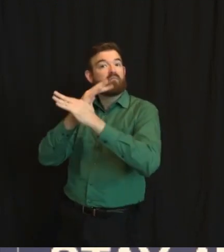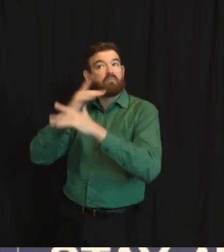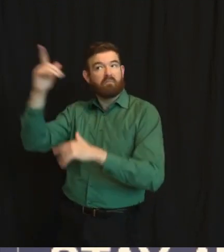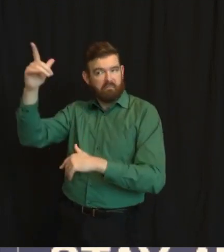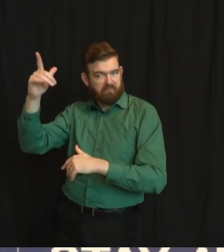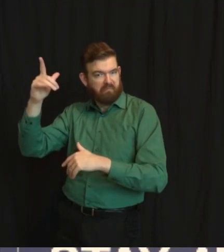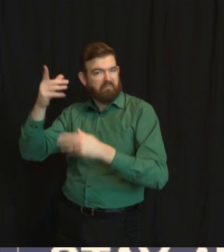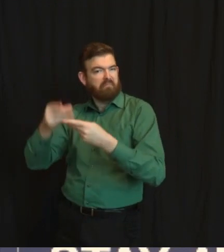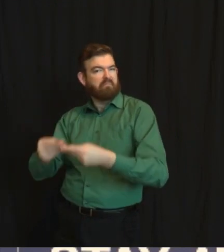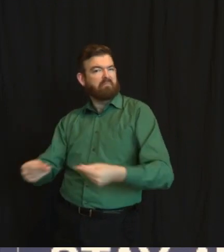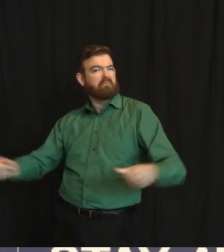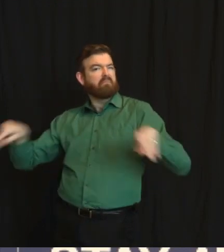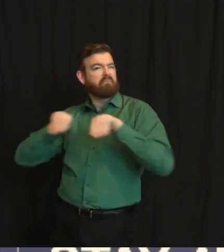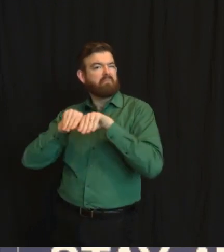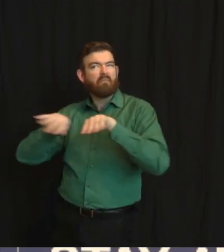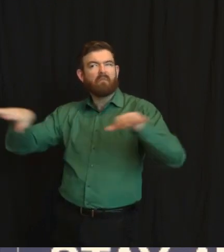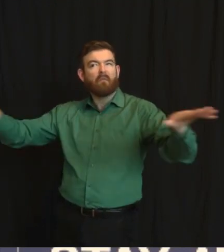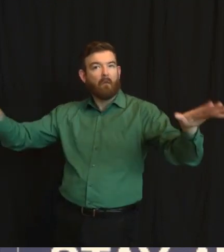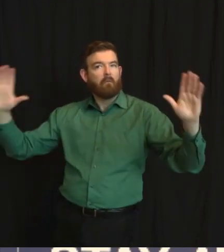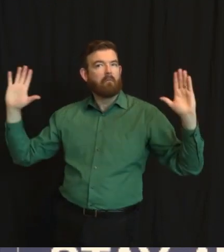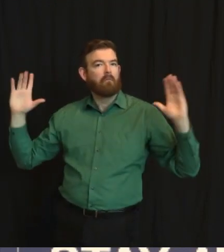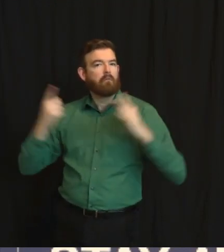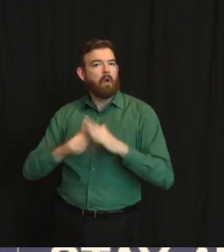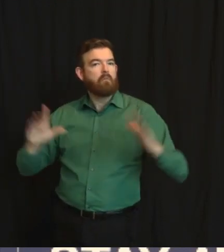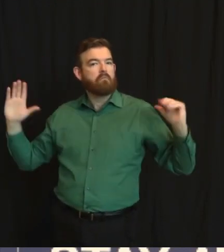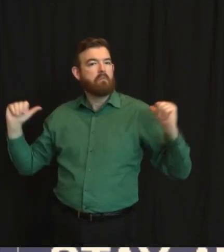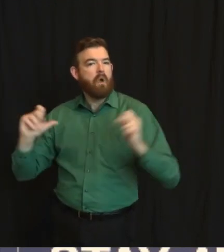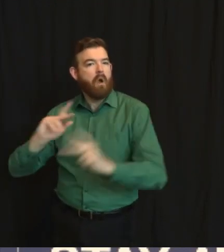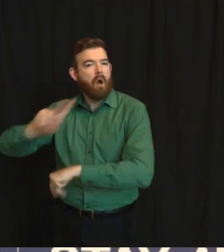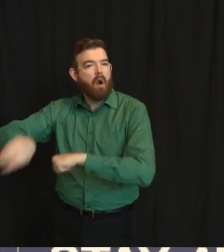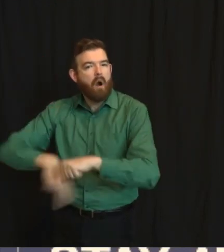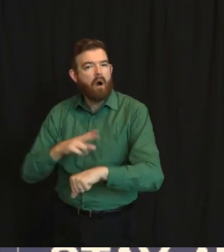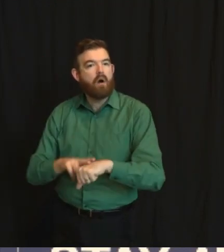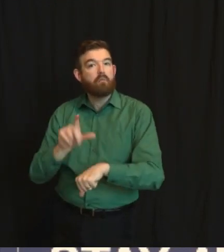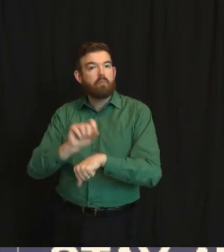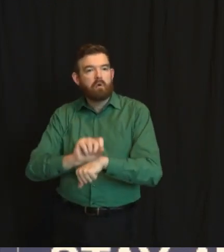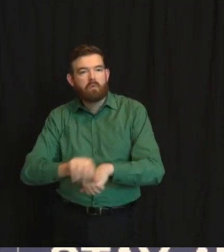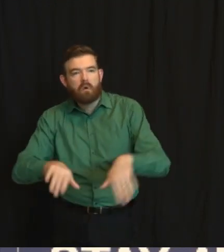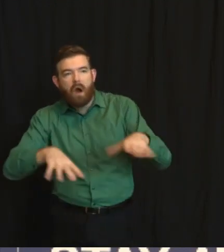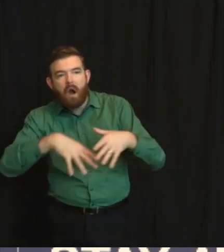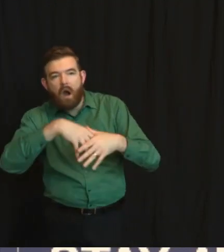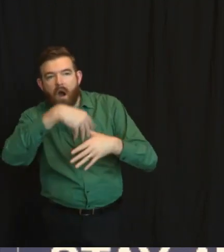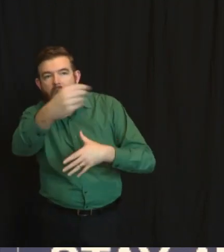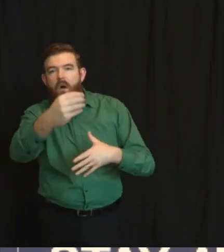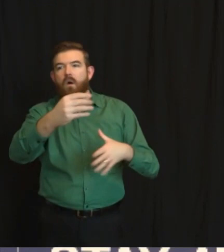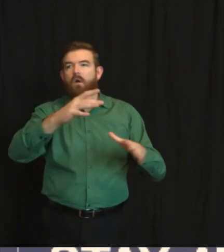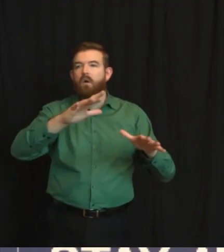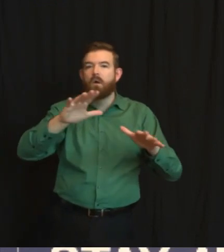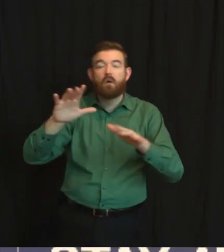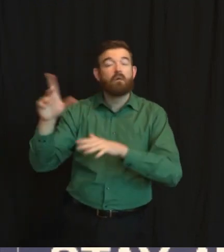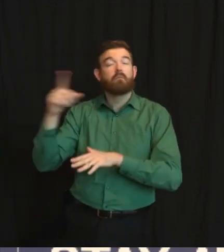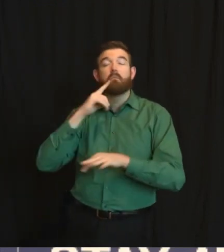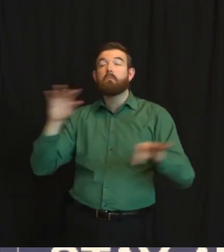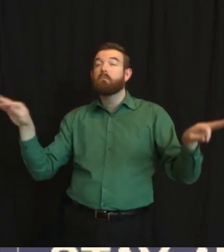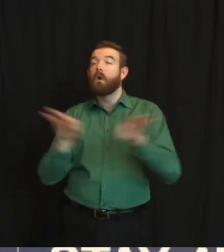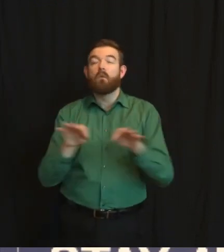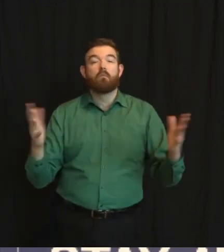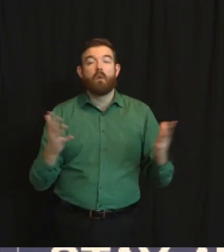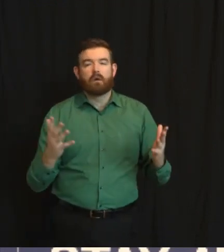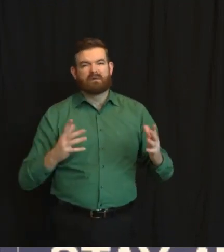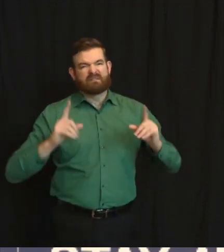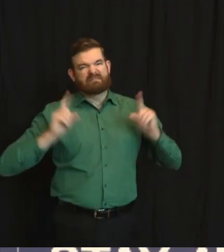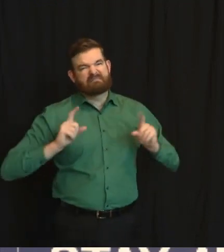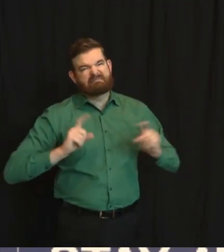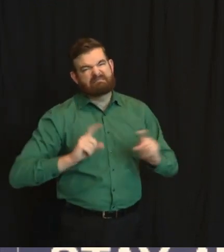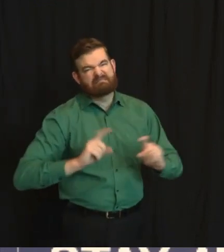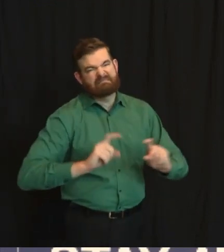testing capacity. When that time comes, it is vital that we don't forget all that we have learned.